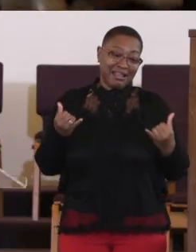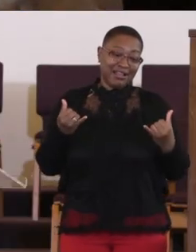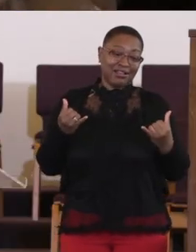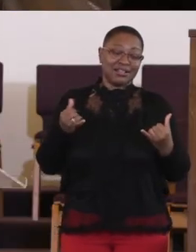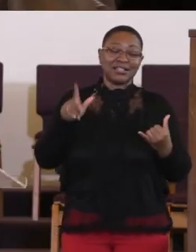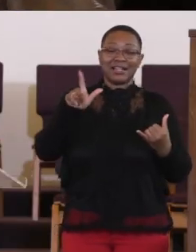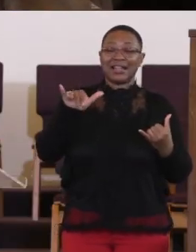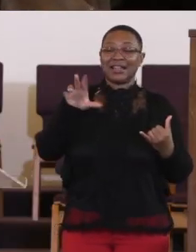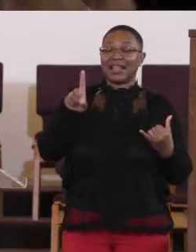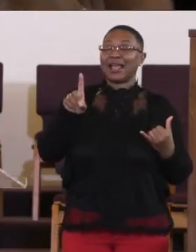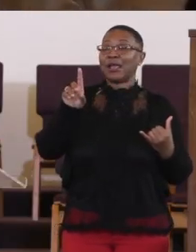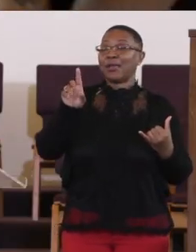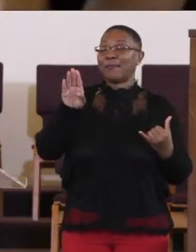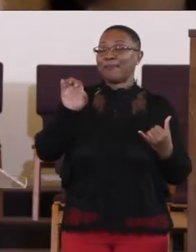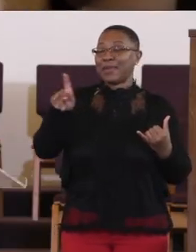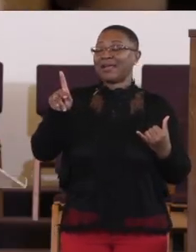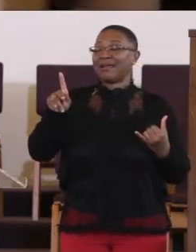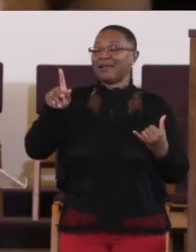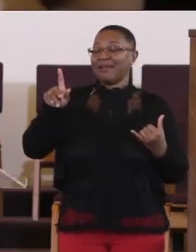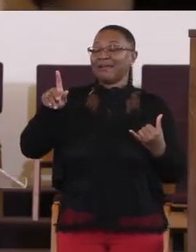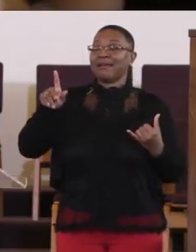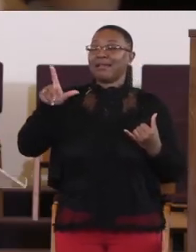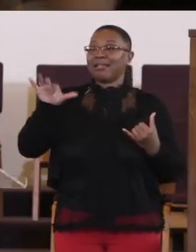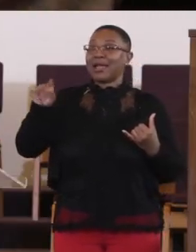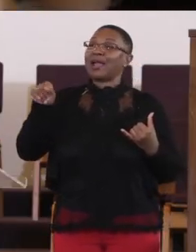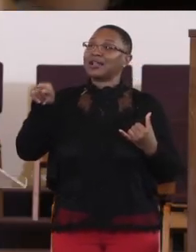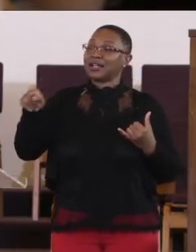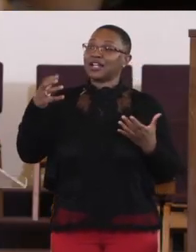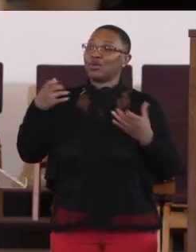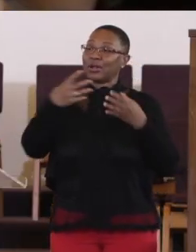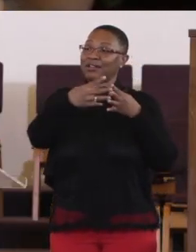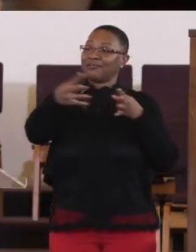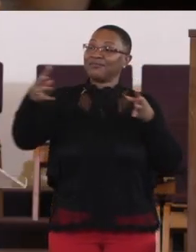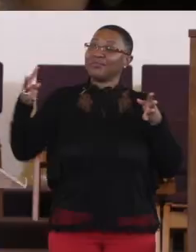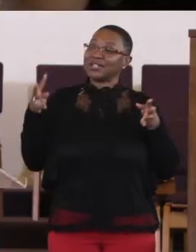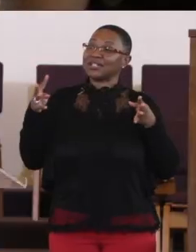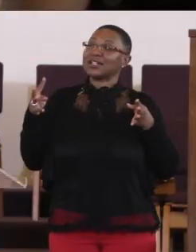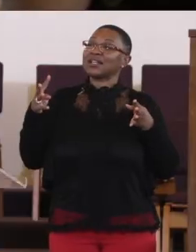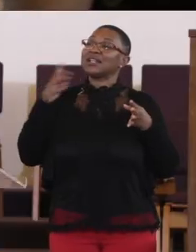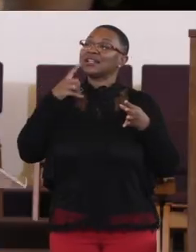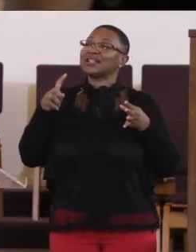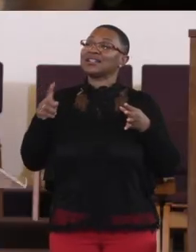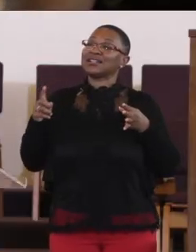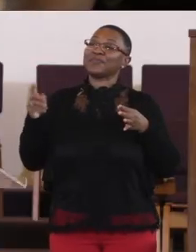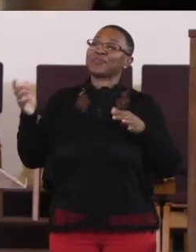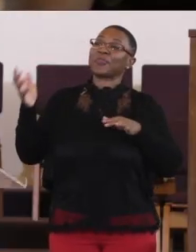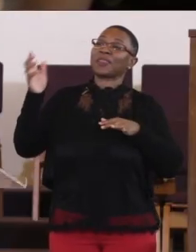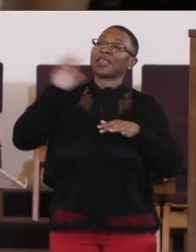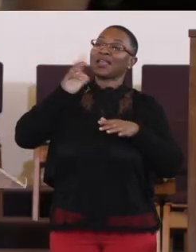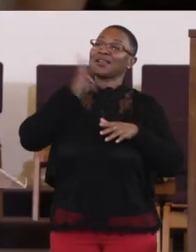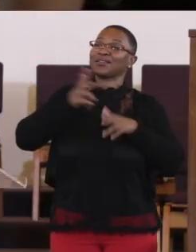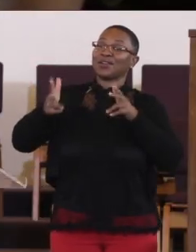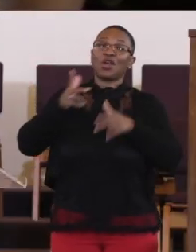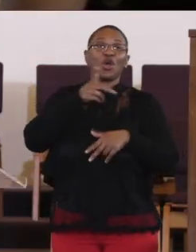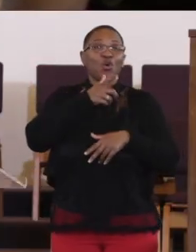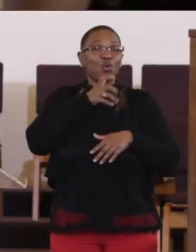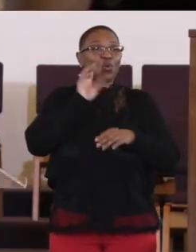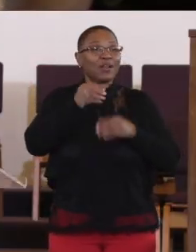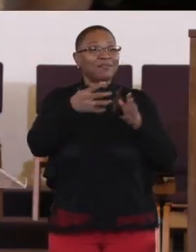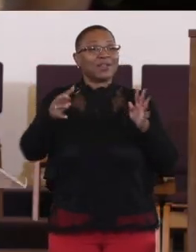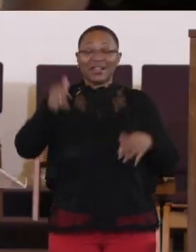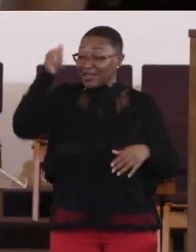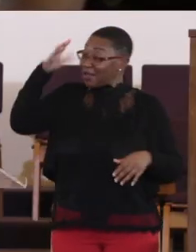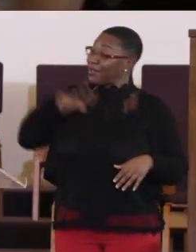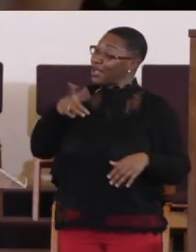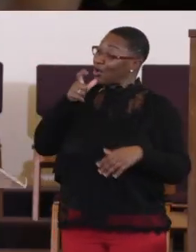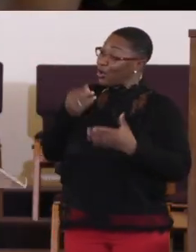lot, the 2 lots. Yeah. He wants to put a fence up there and stack all these raggedy cars. Wait. Who wants to put a fence up there? The man